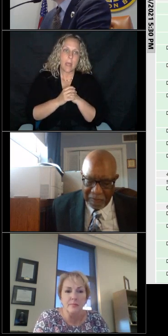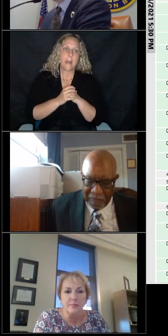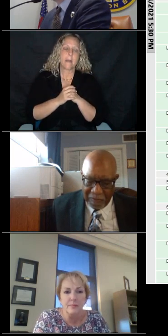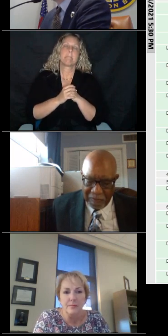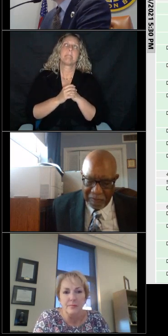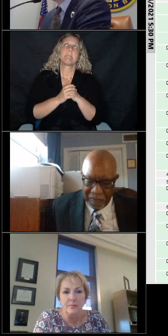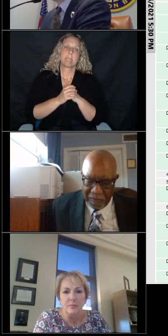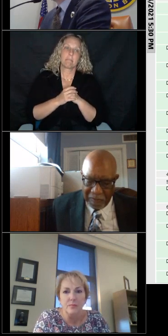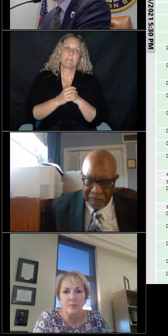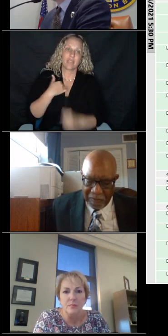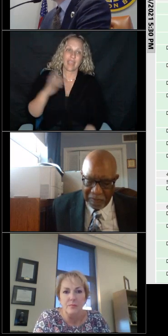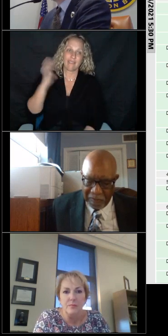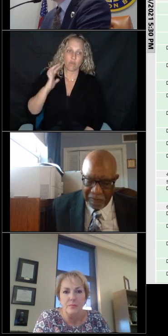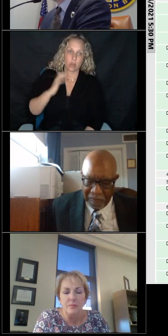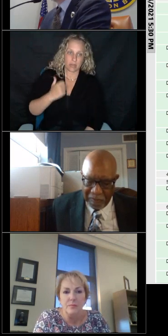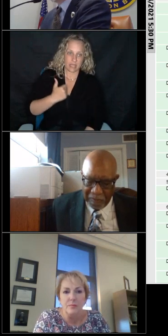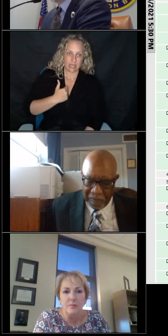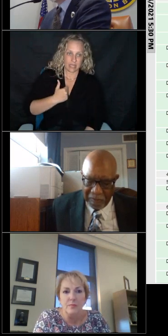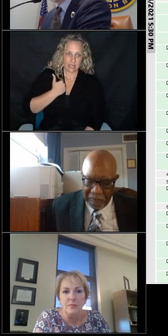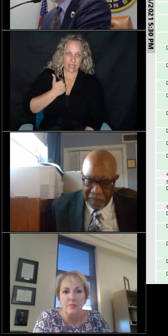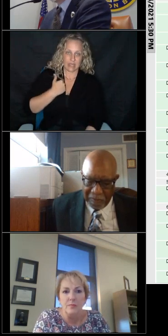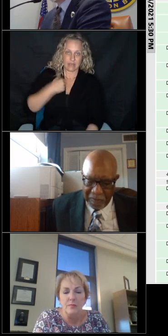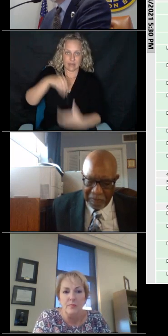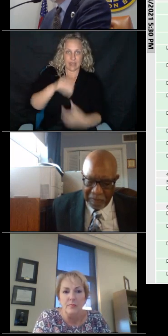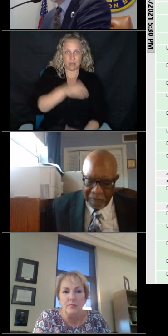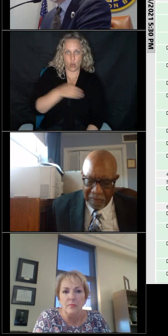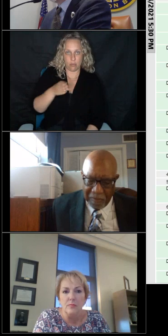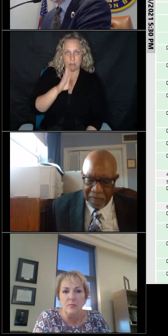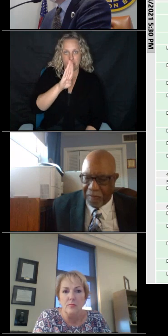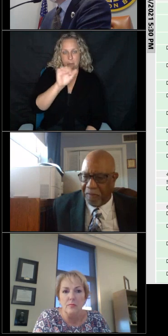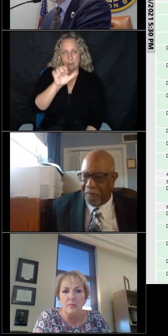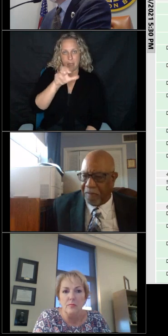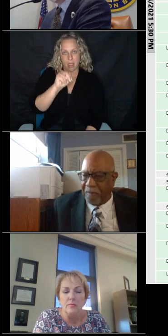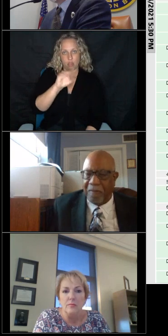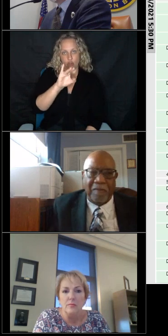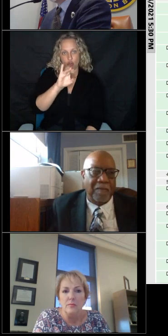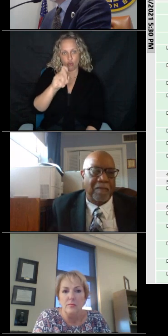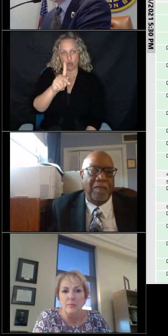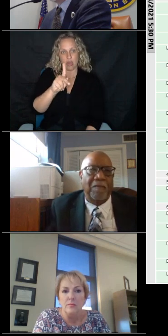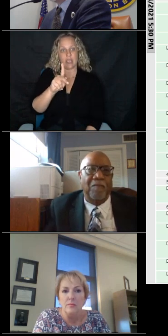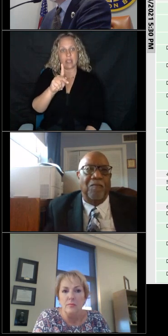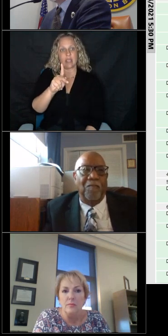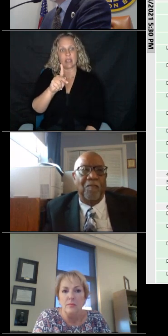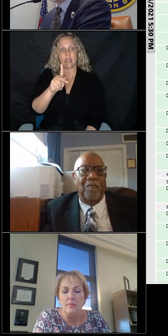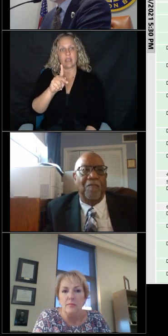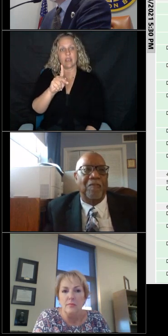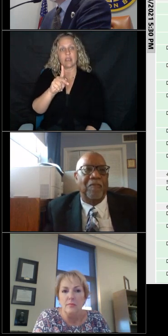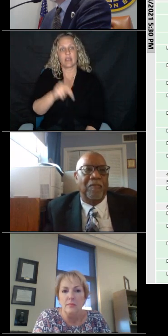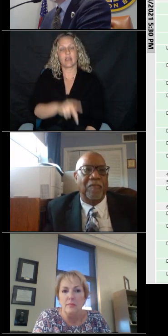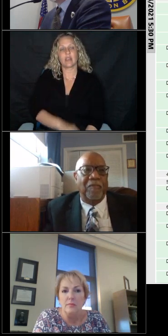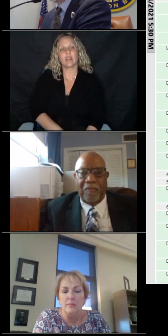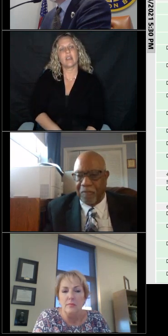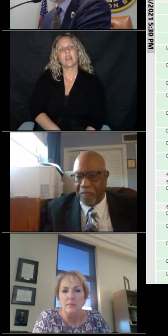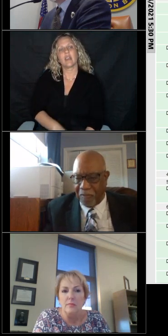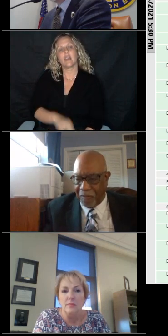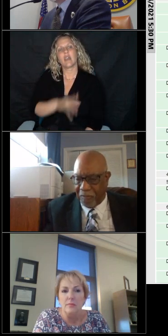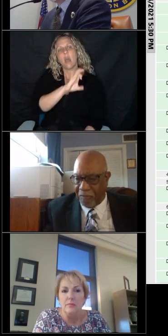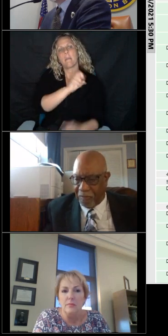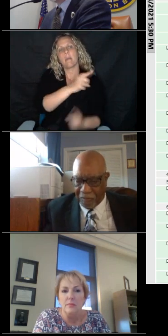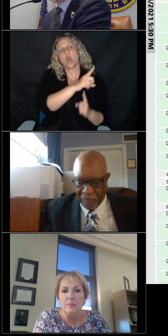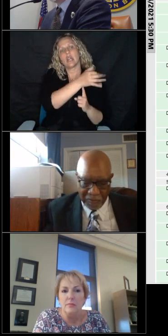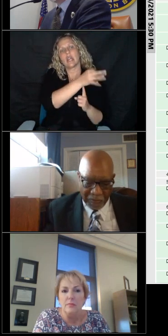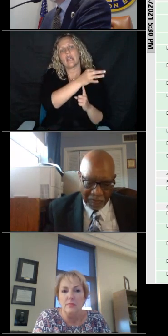I formerly lived in Boynton Beach at Banyan Creek Circle North. And from March 2019 to February